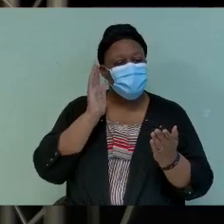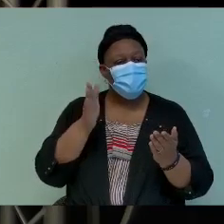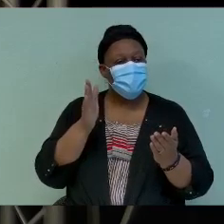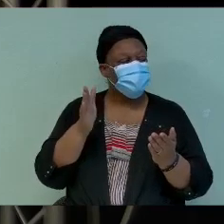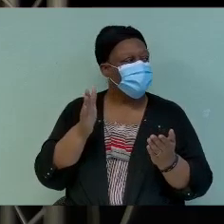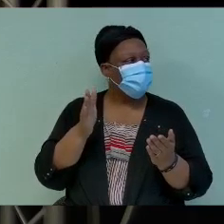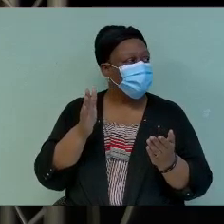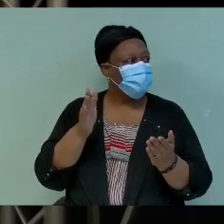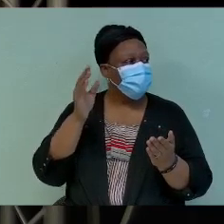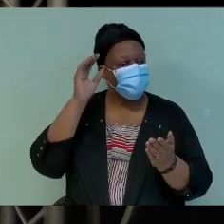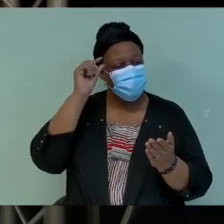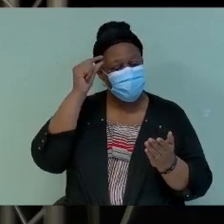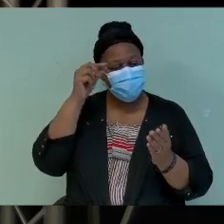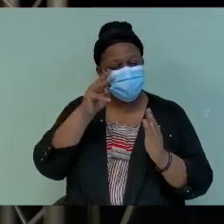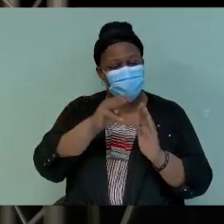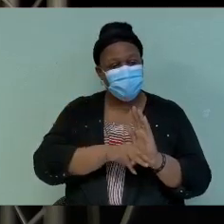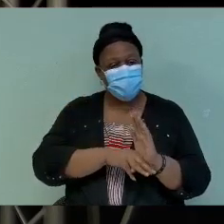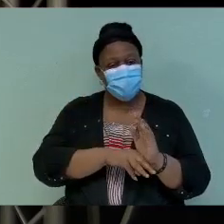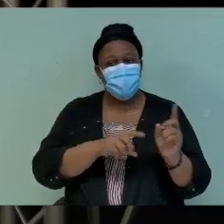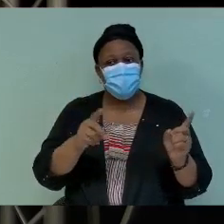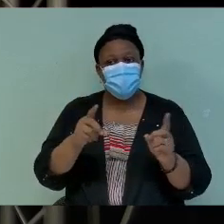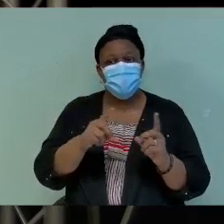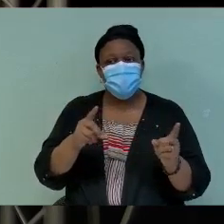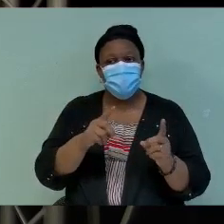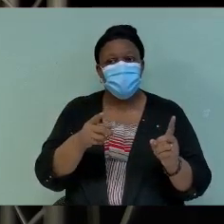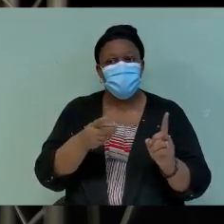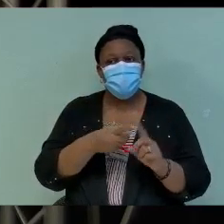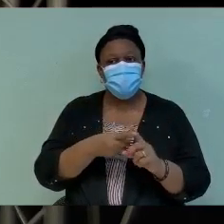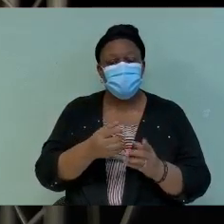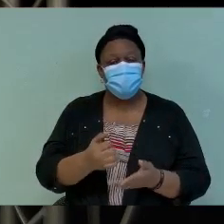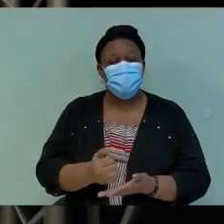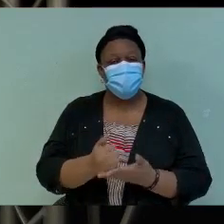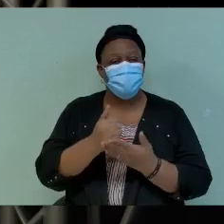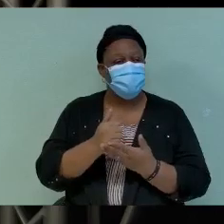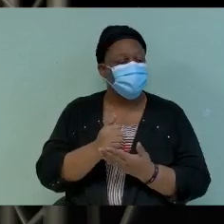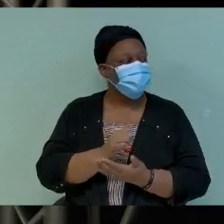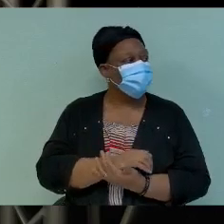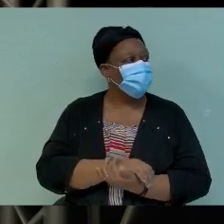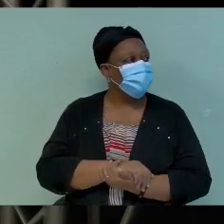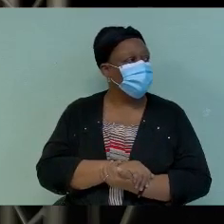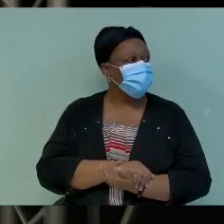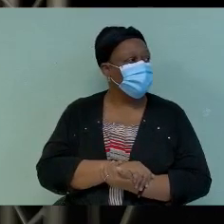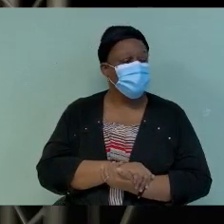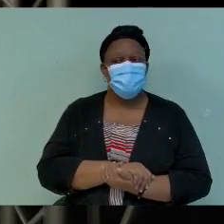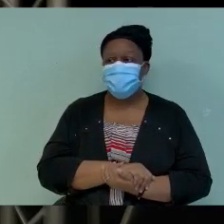the government has taken to assist such students?